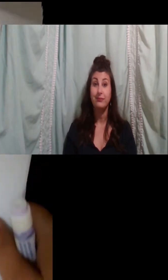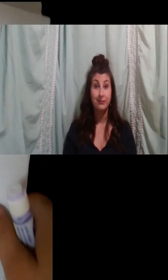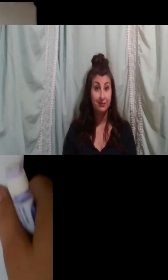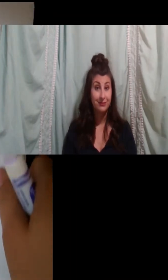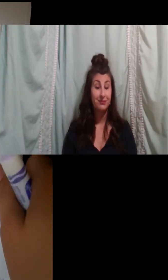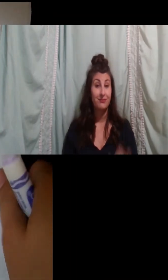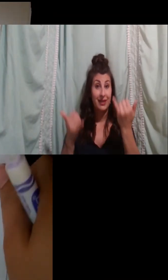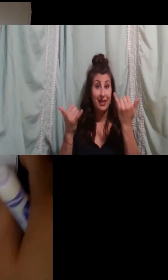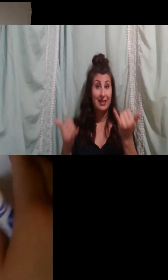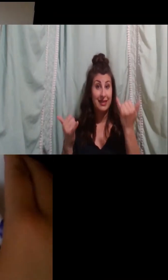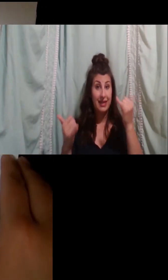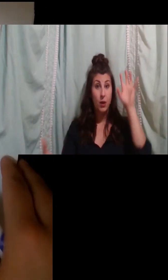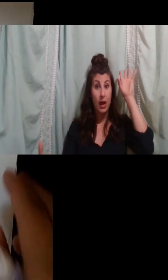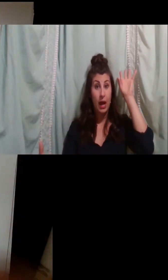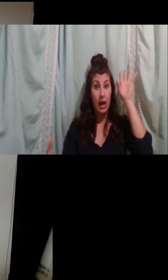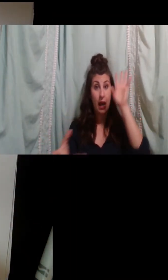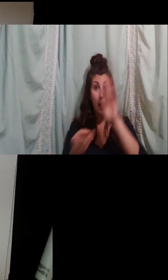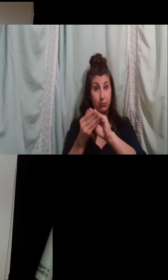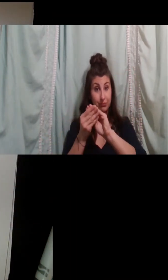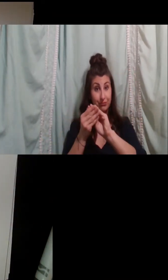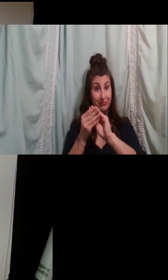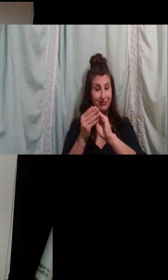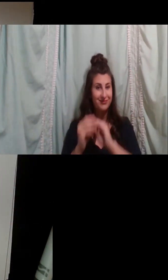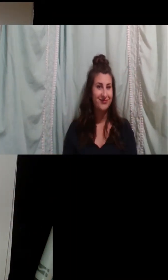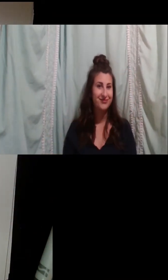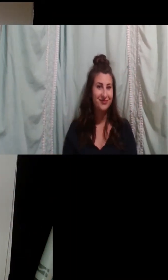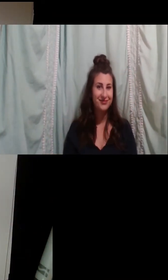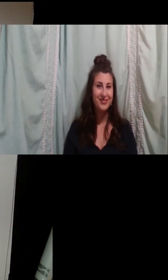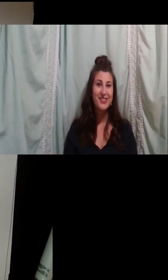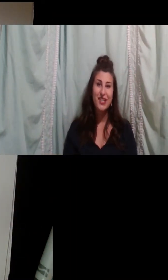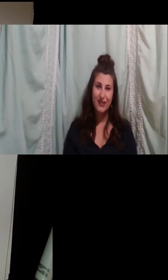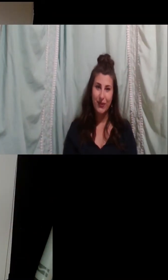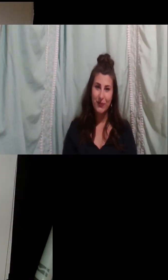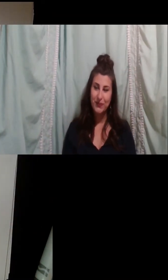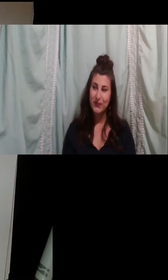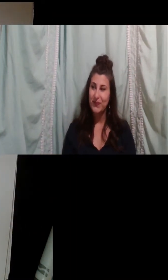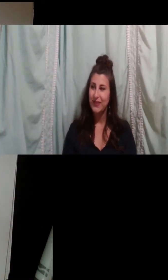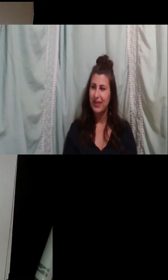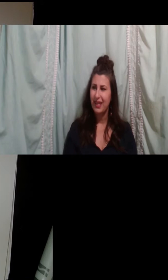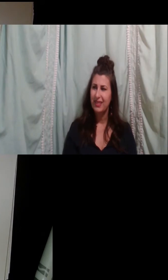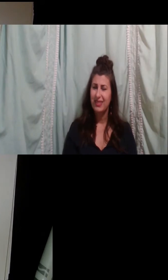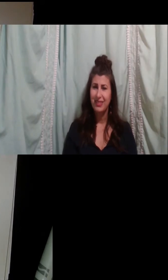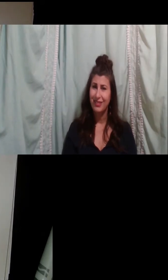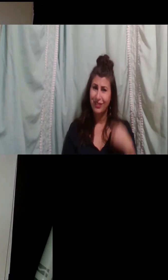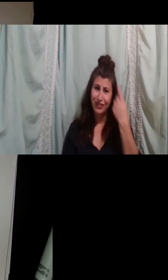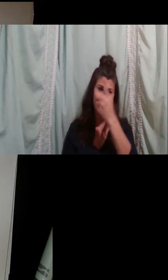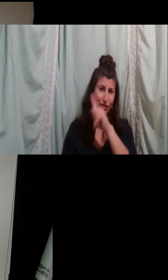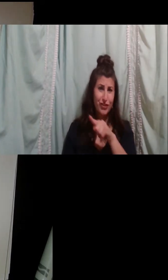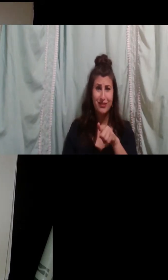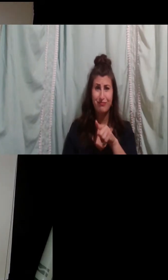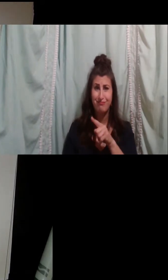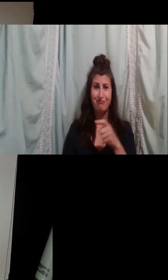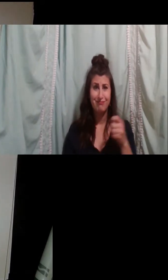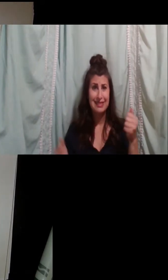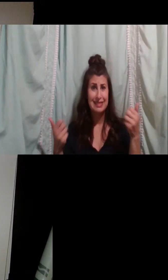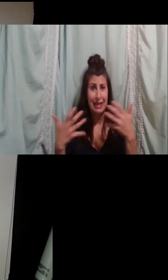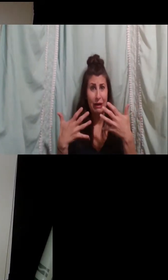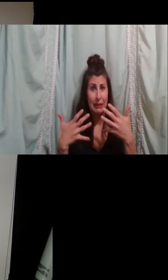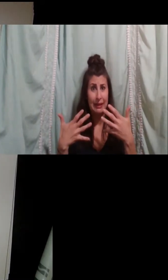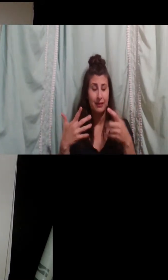Alright, now we're going to put it all together. Okay, so this may look